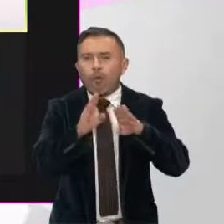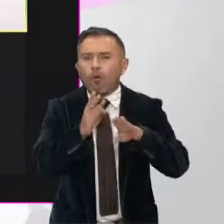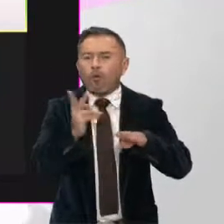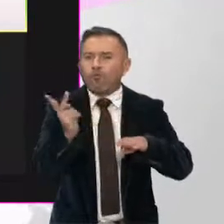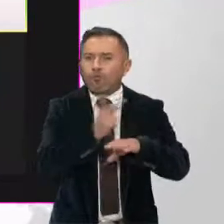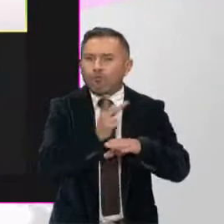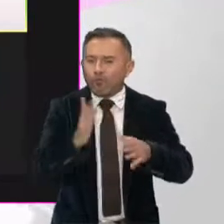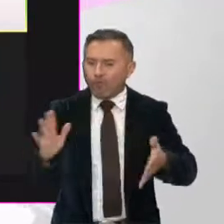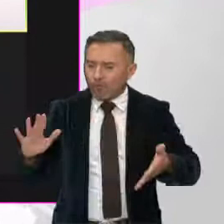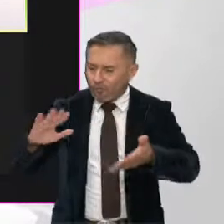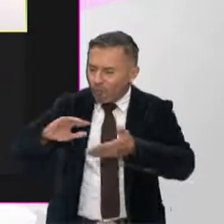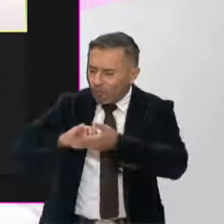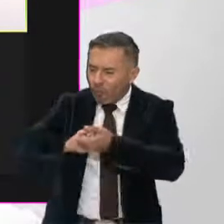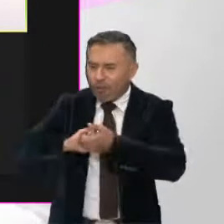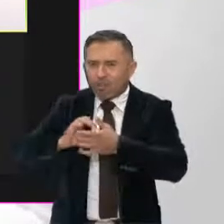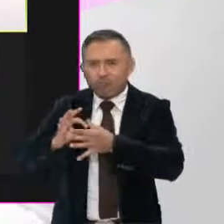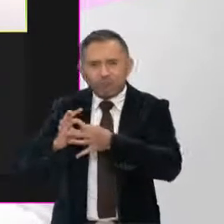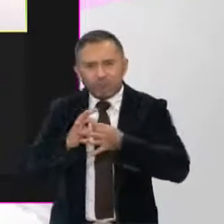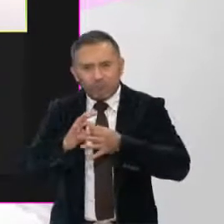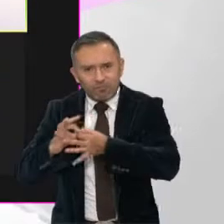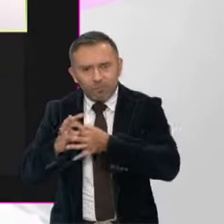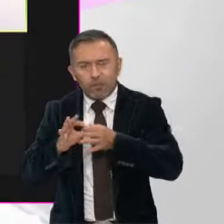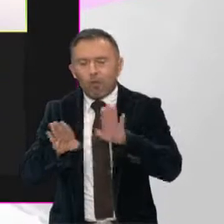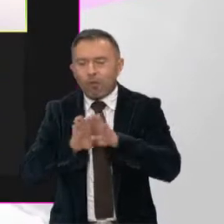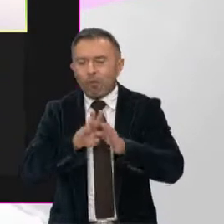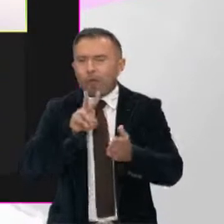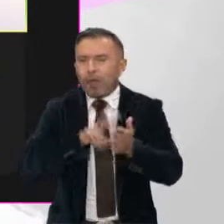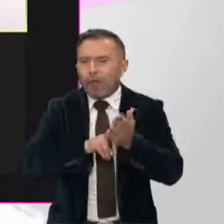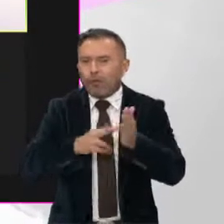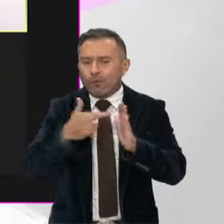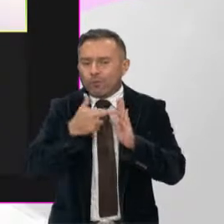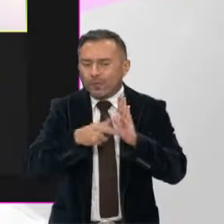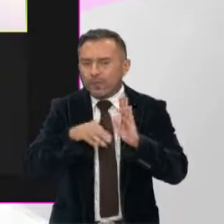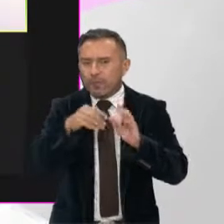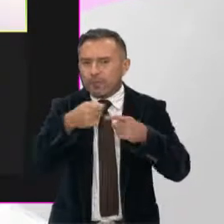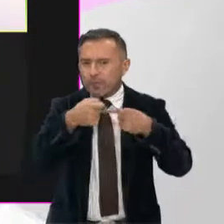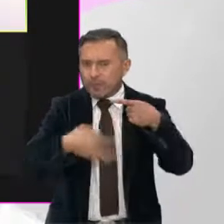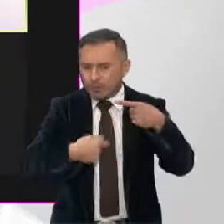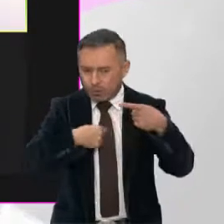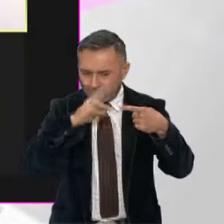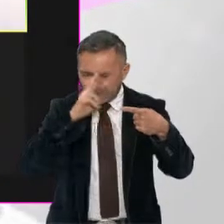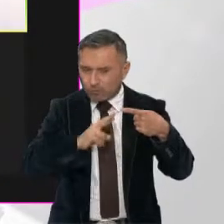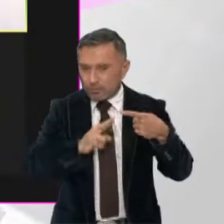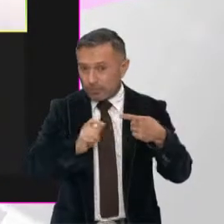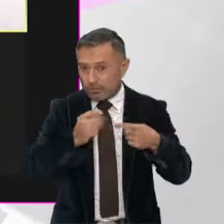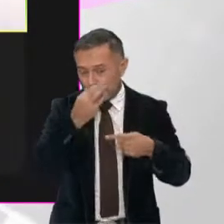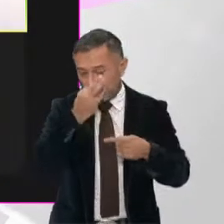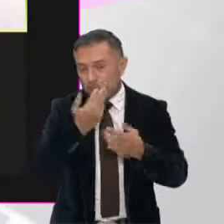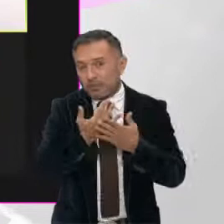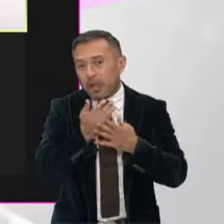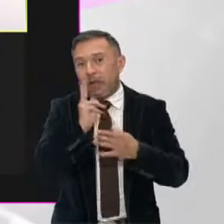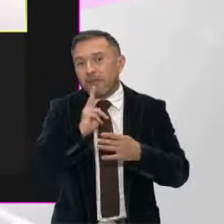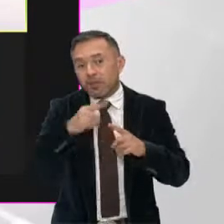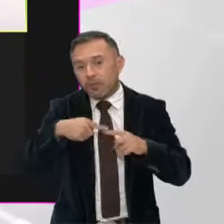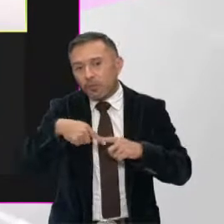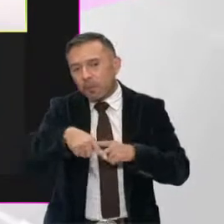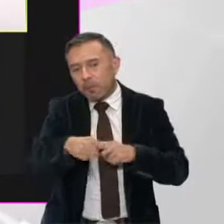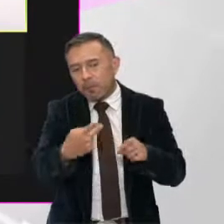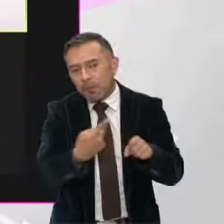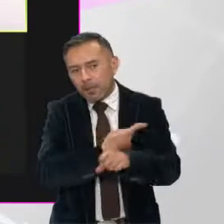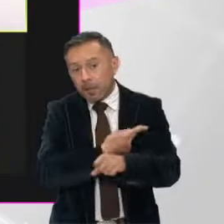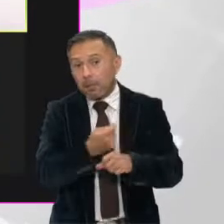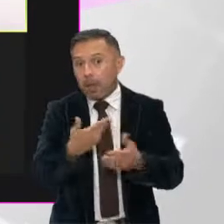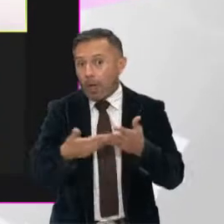by cooperating among each other and by following the principles of the good living. So we are expecting this to